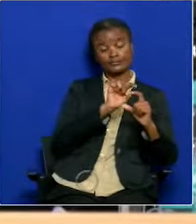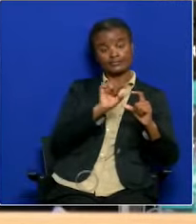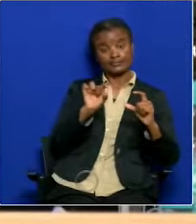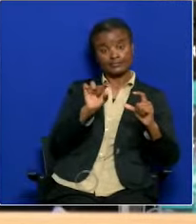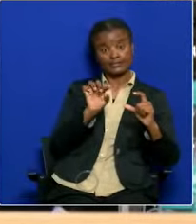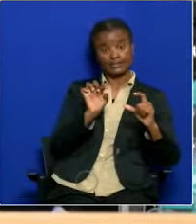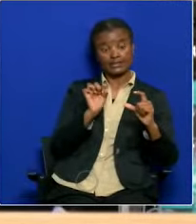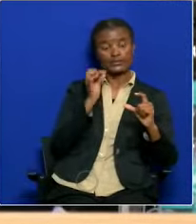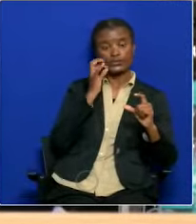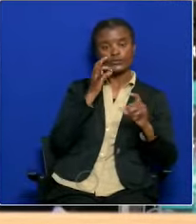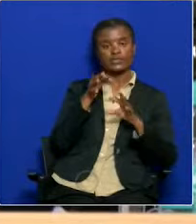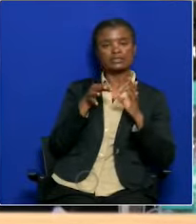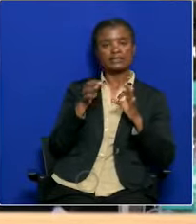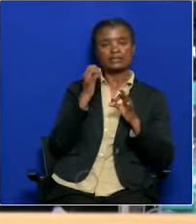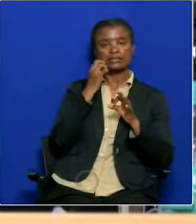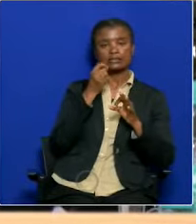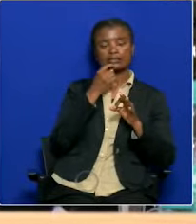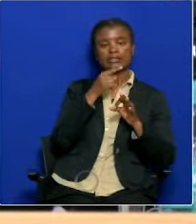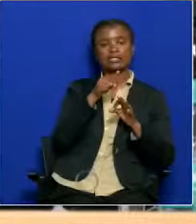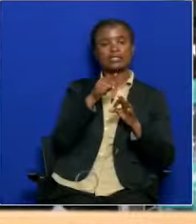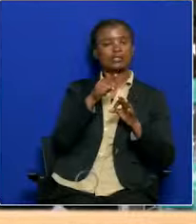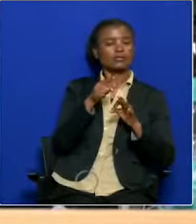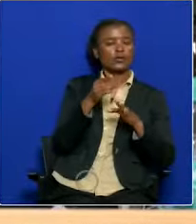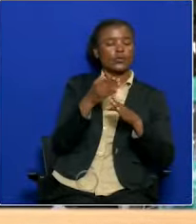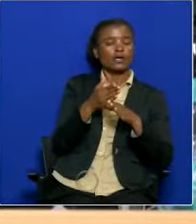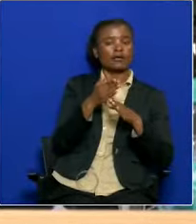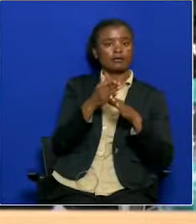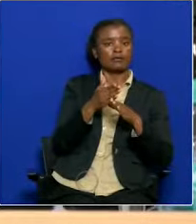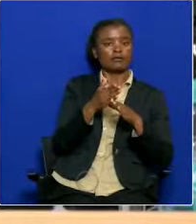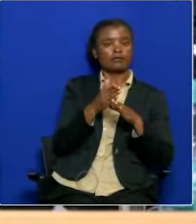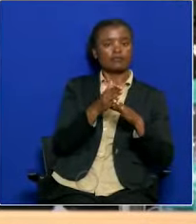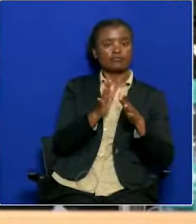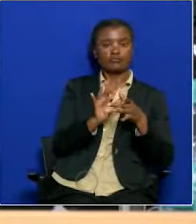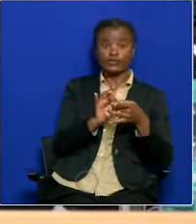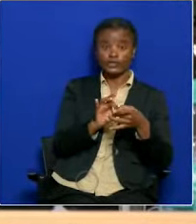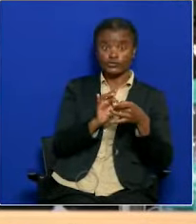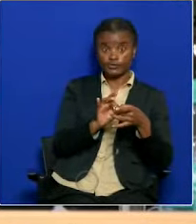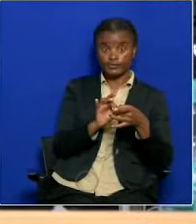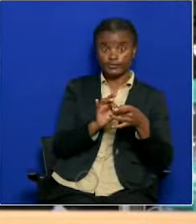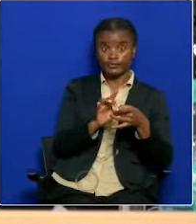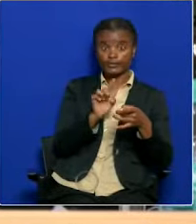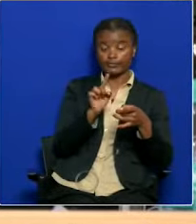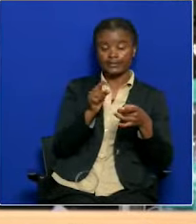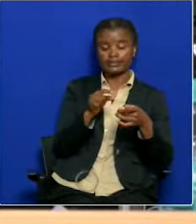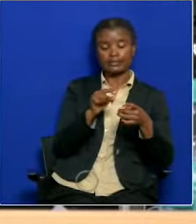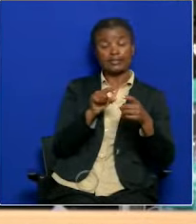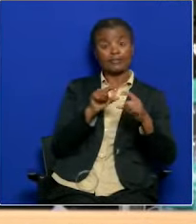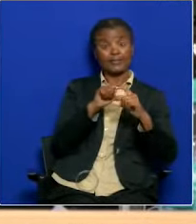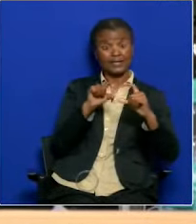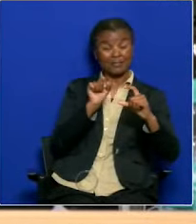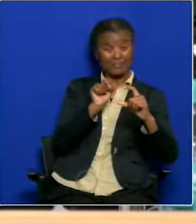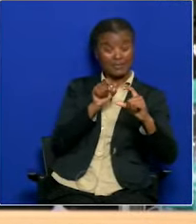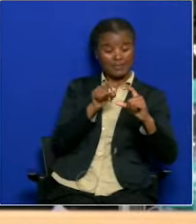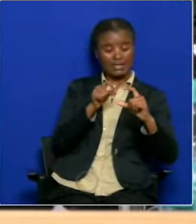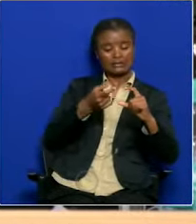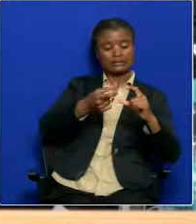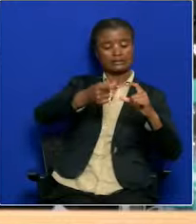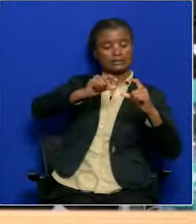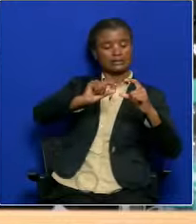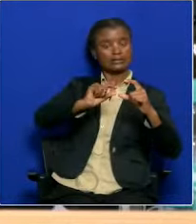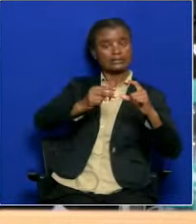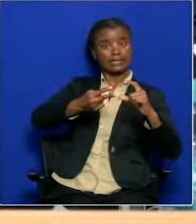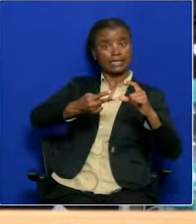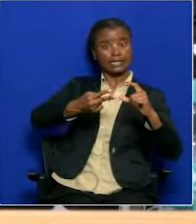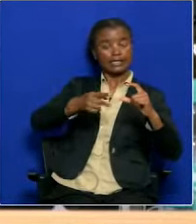primarily work-related relationship. And then in the second part, you then say the